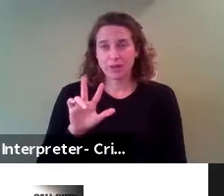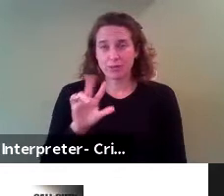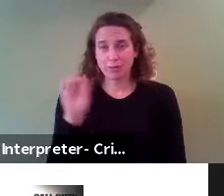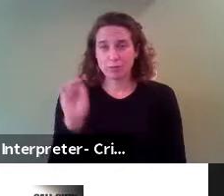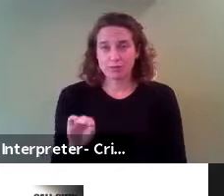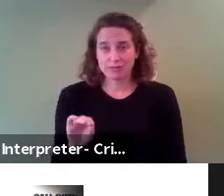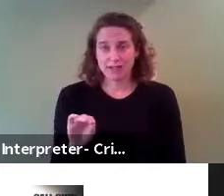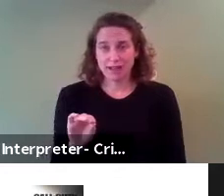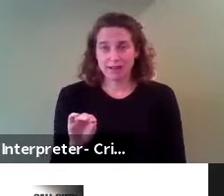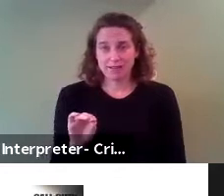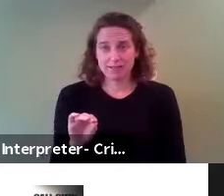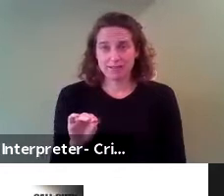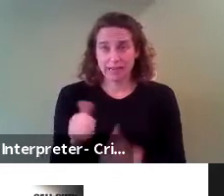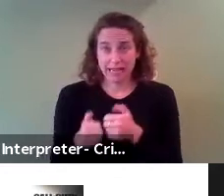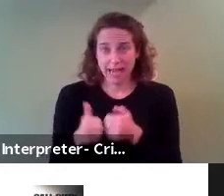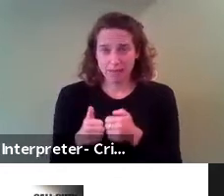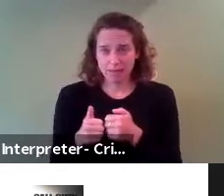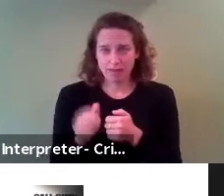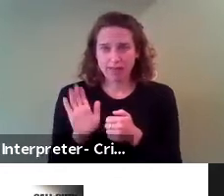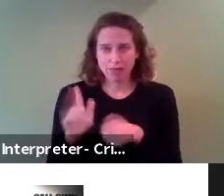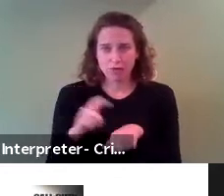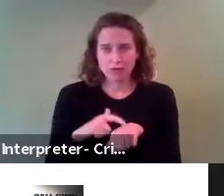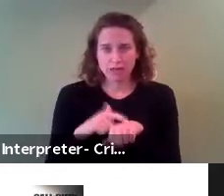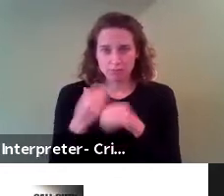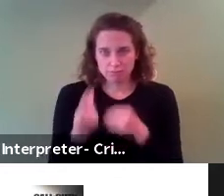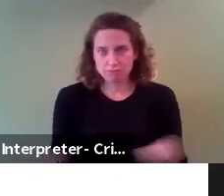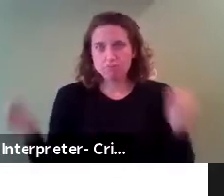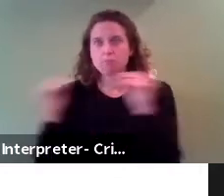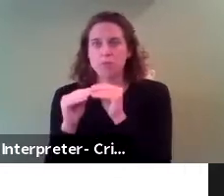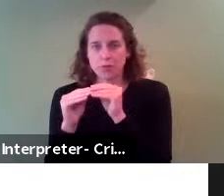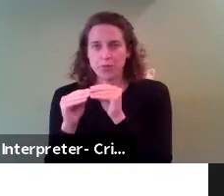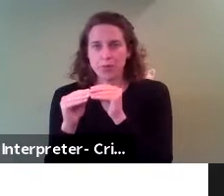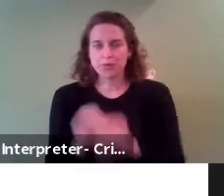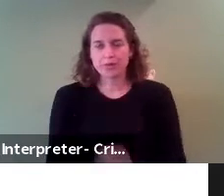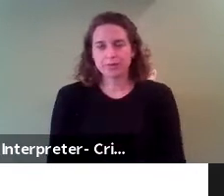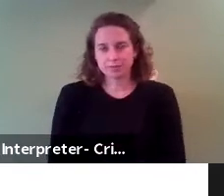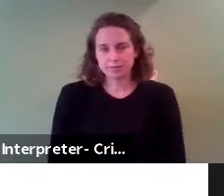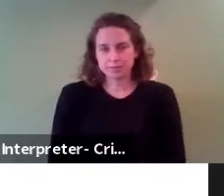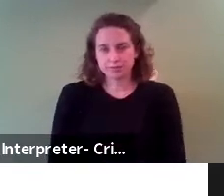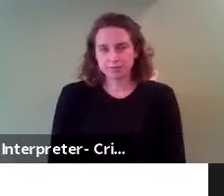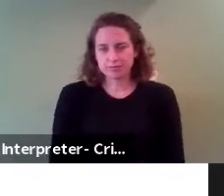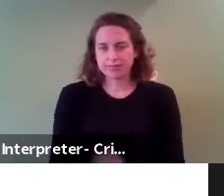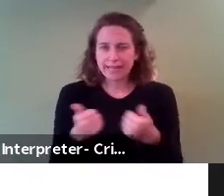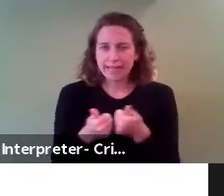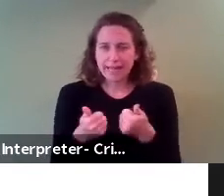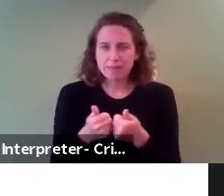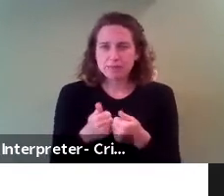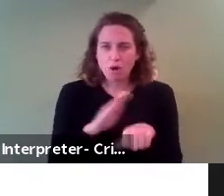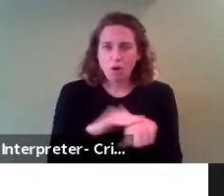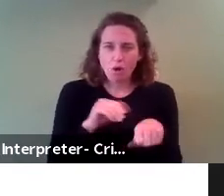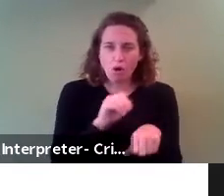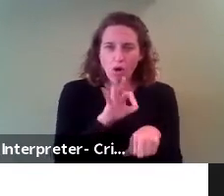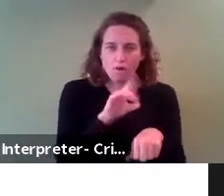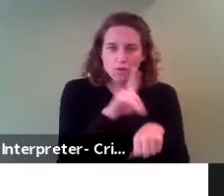was gaming more or much more than before the pandemic. And apps like, or games like Call of Duty Modern